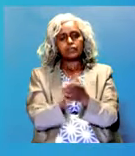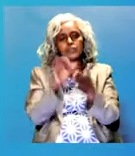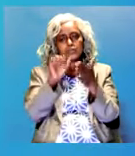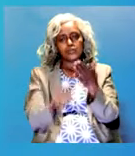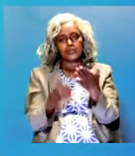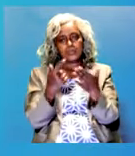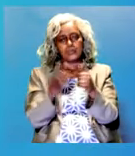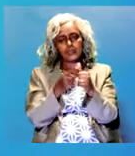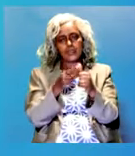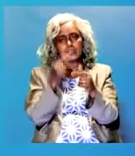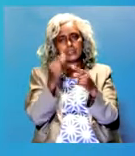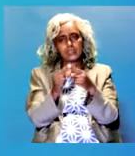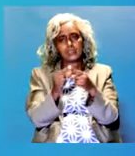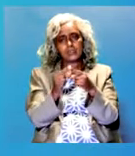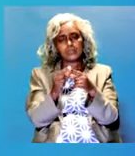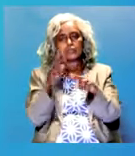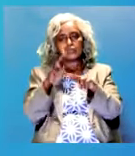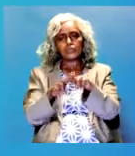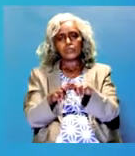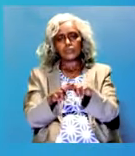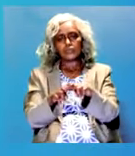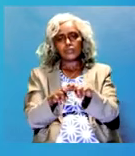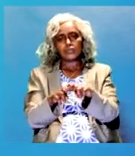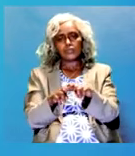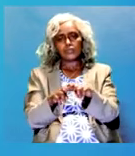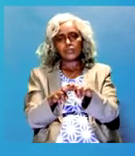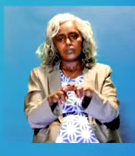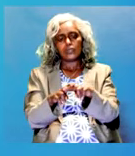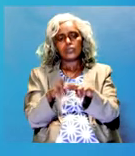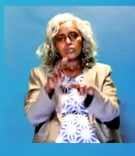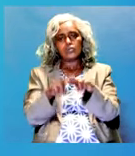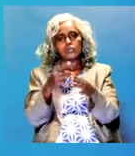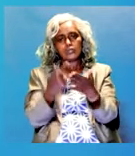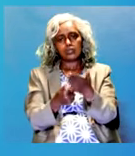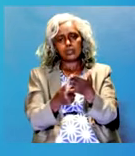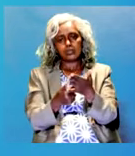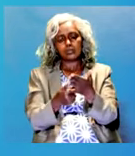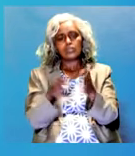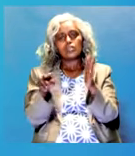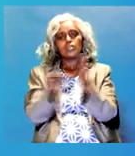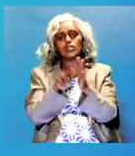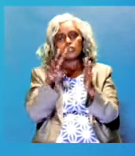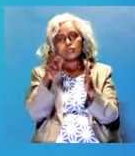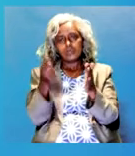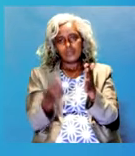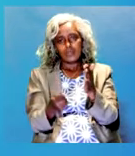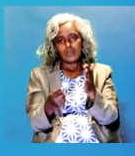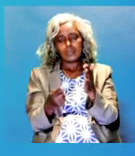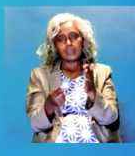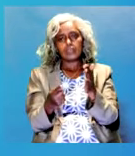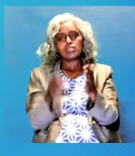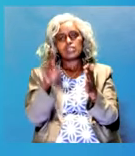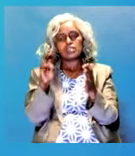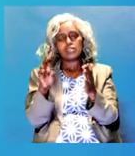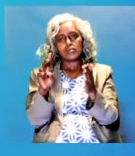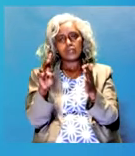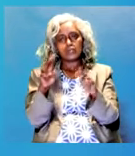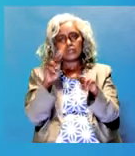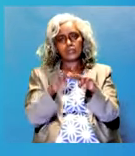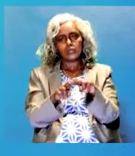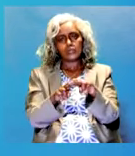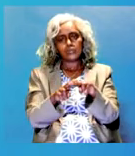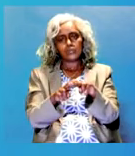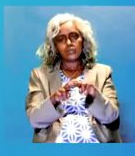So the first term we can put here. When you put 1 here, this becomes negative 2 over 7. When you